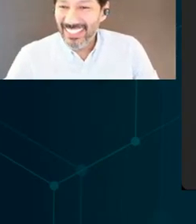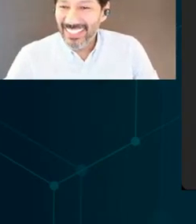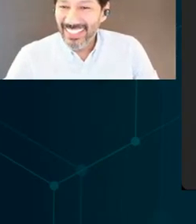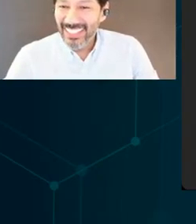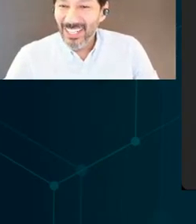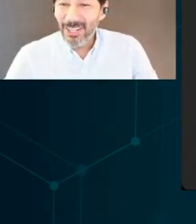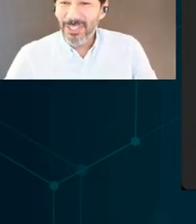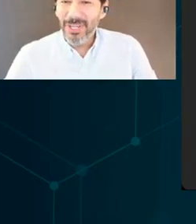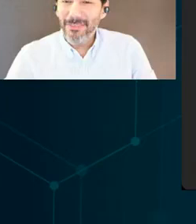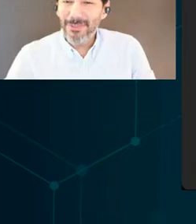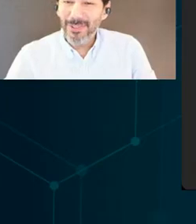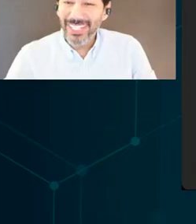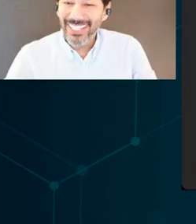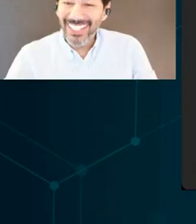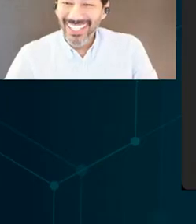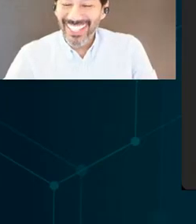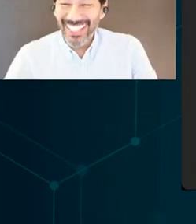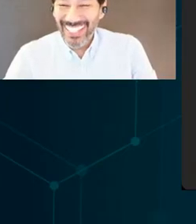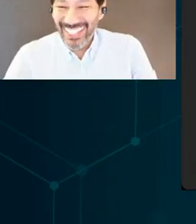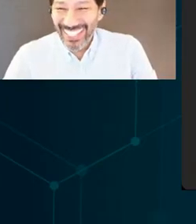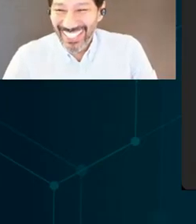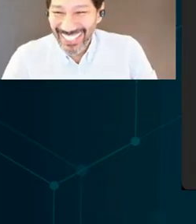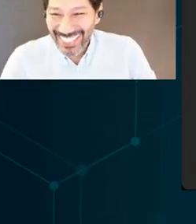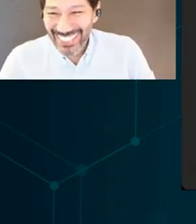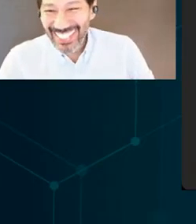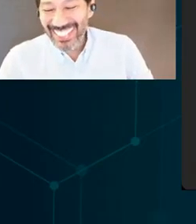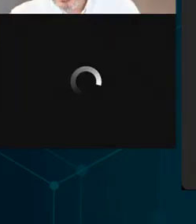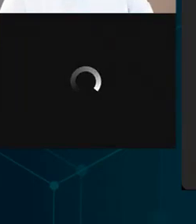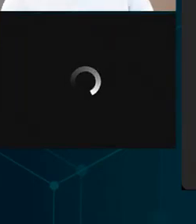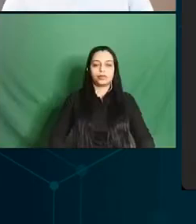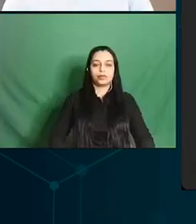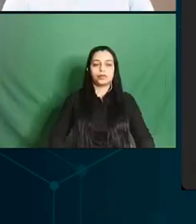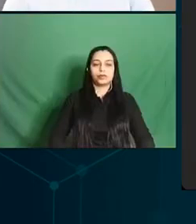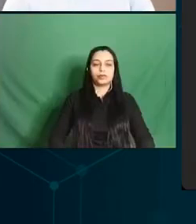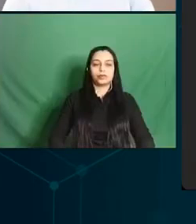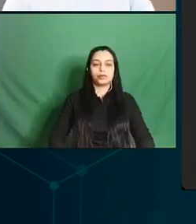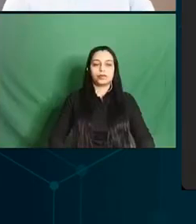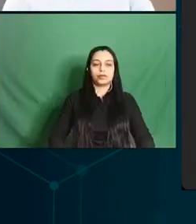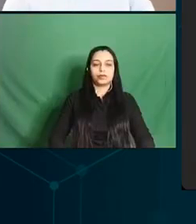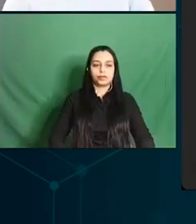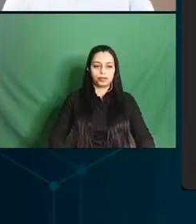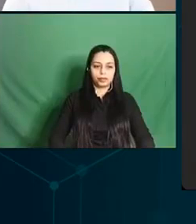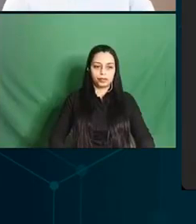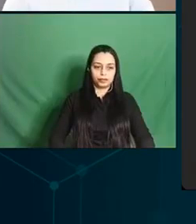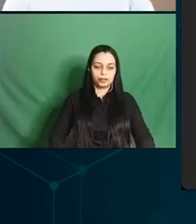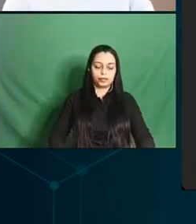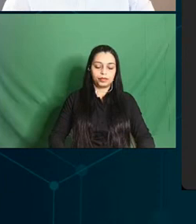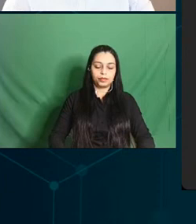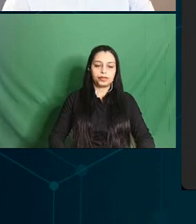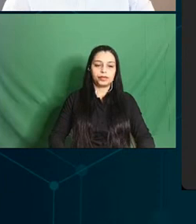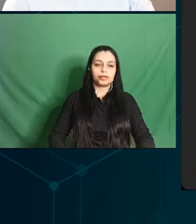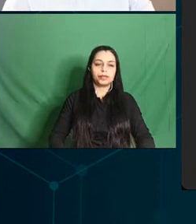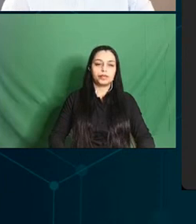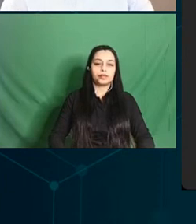famous. Oh, you have 3. Leo, thank you very much for your comment.